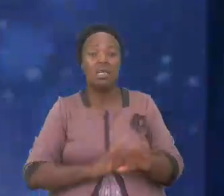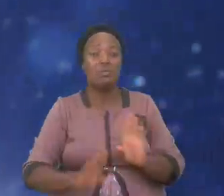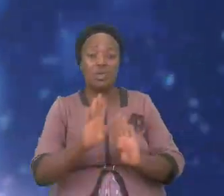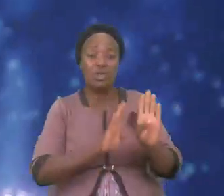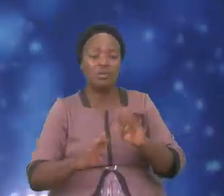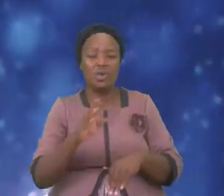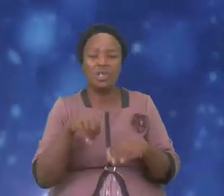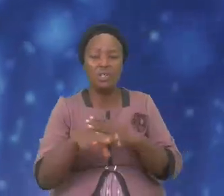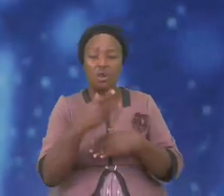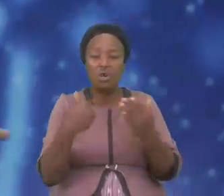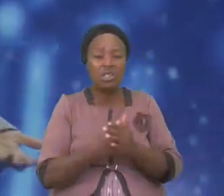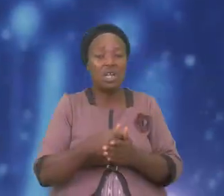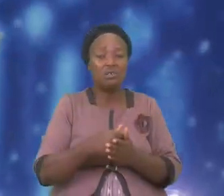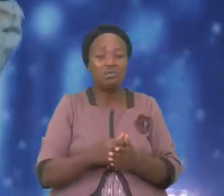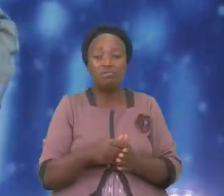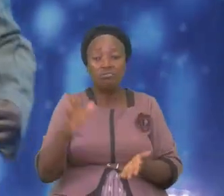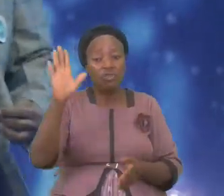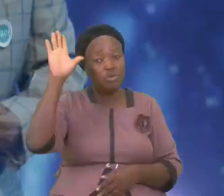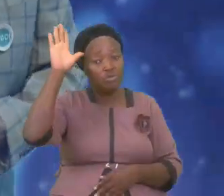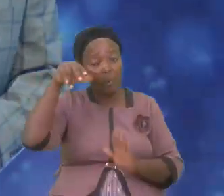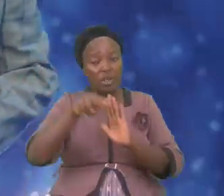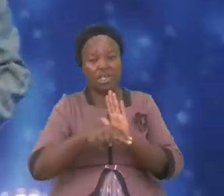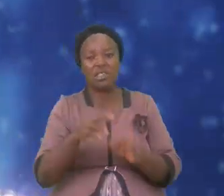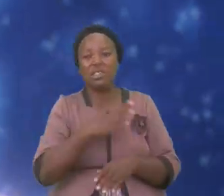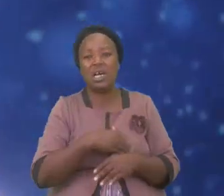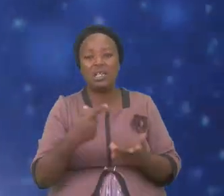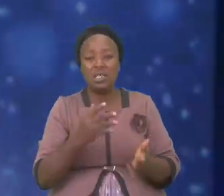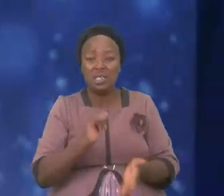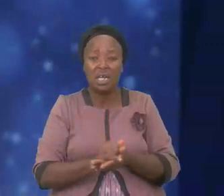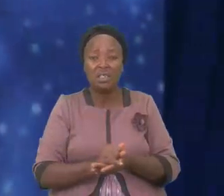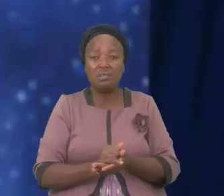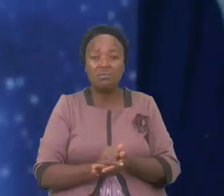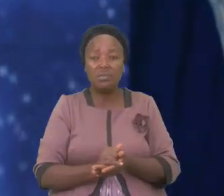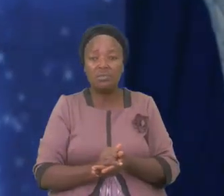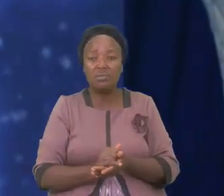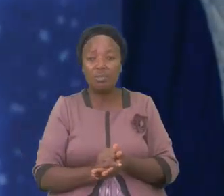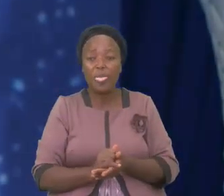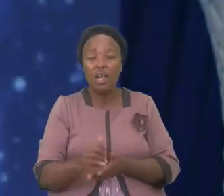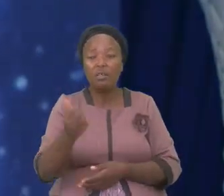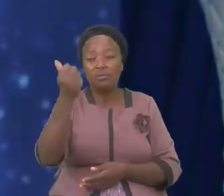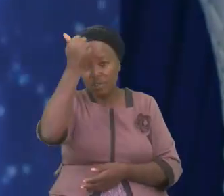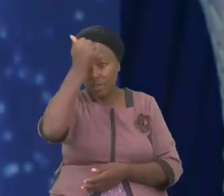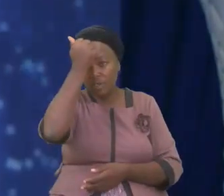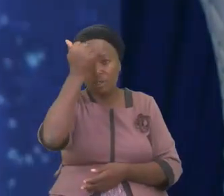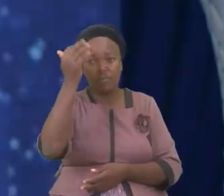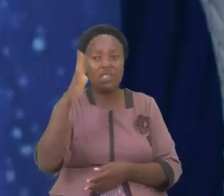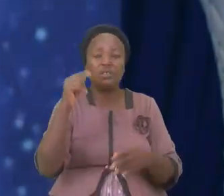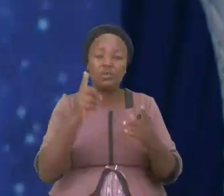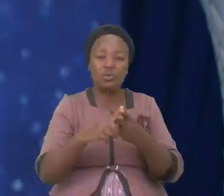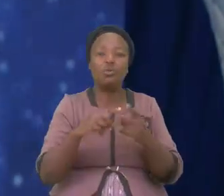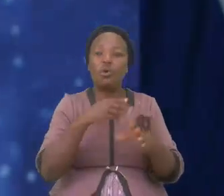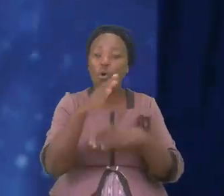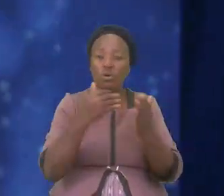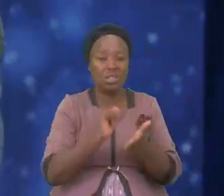Lord. They were already living like they were in Babylon. And God said, you don't understand what Babylon looks like.